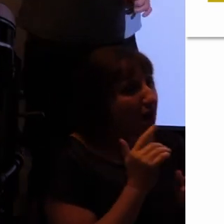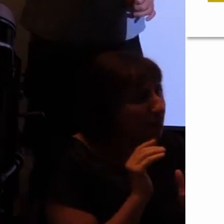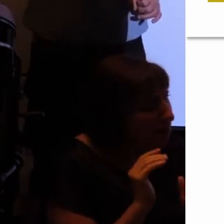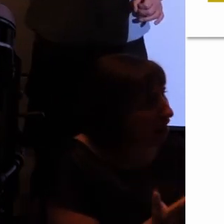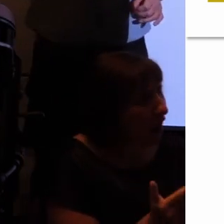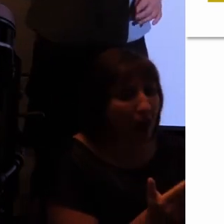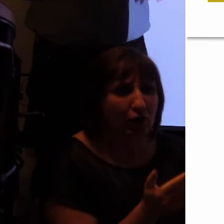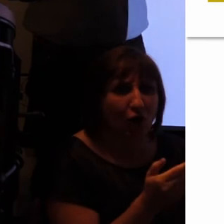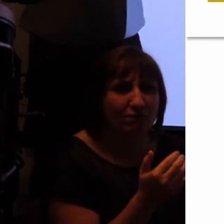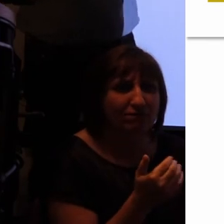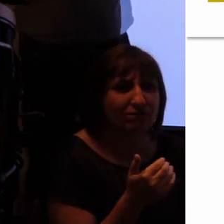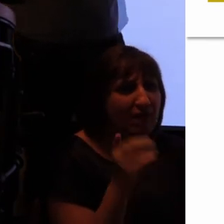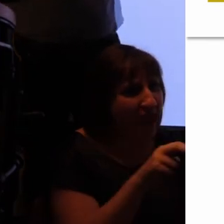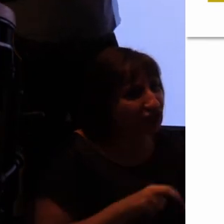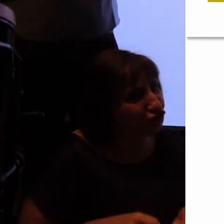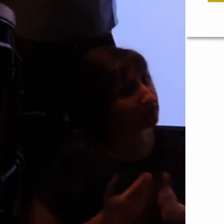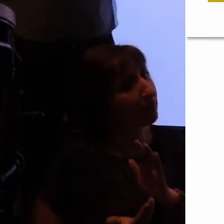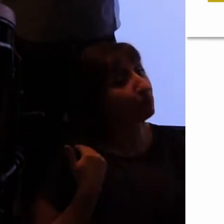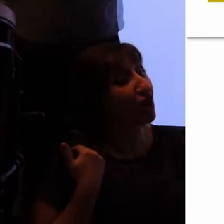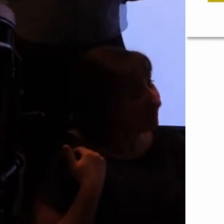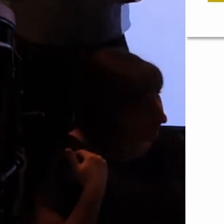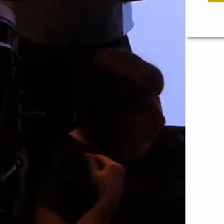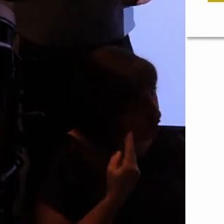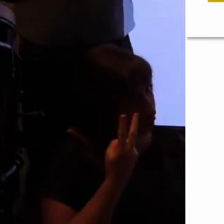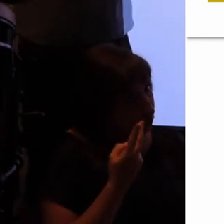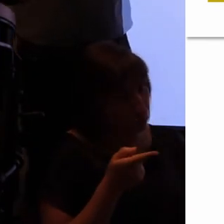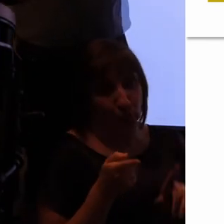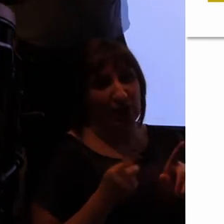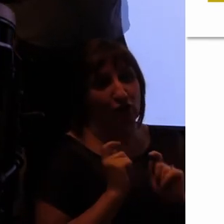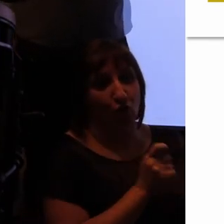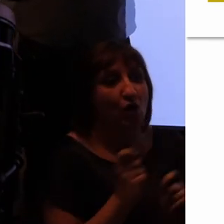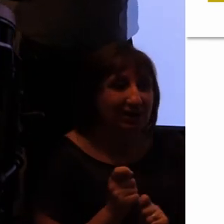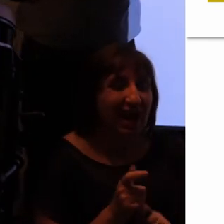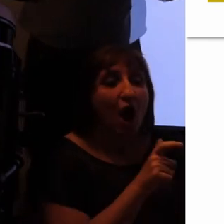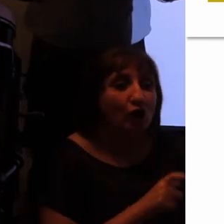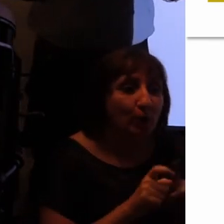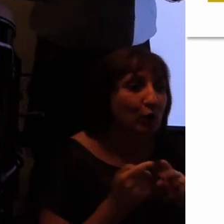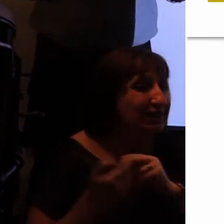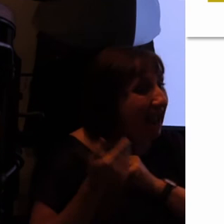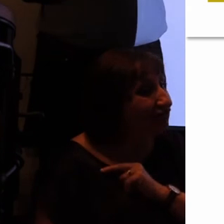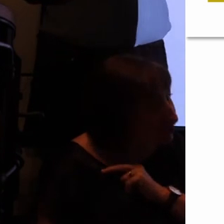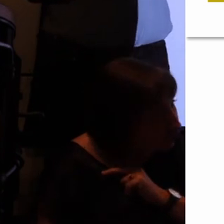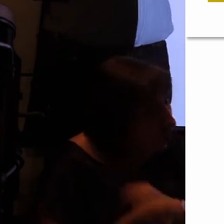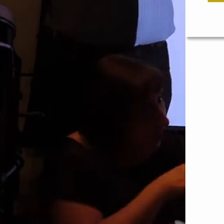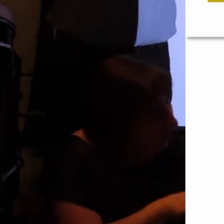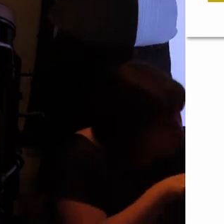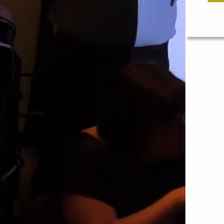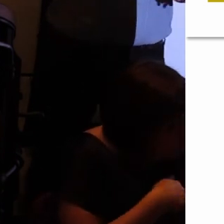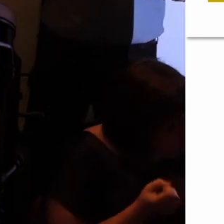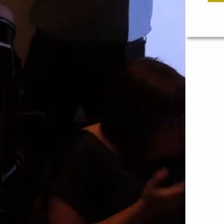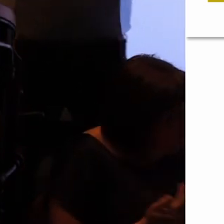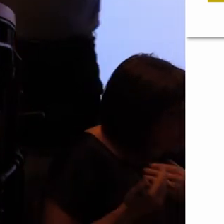of entries in the previous two rounds of the award was community heritage. So if you're